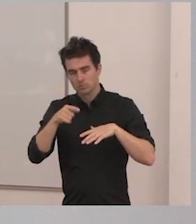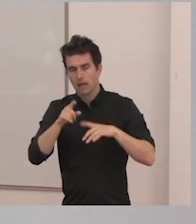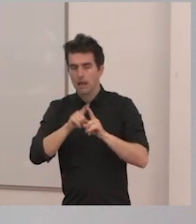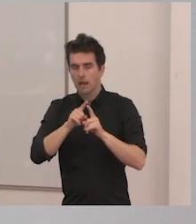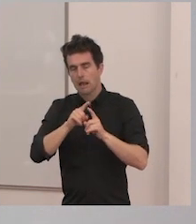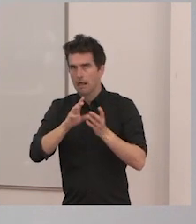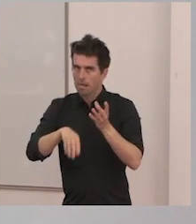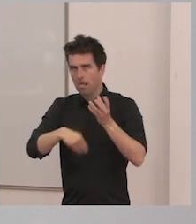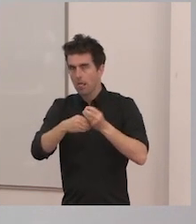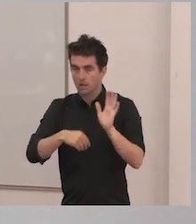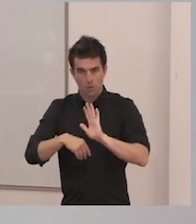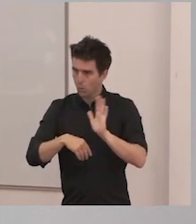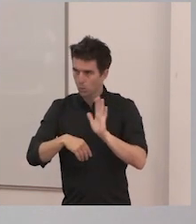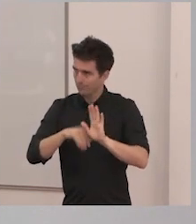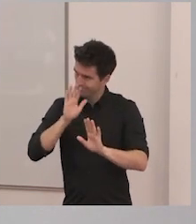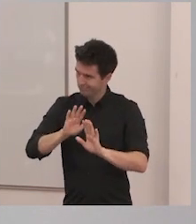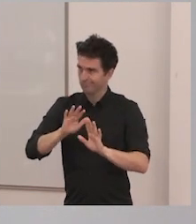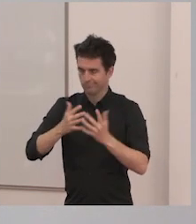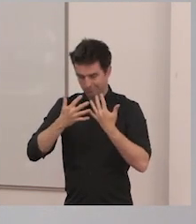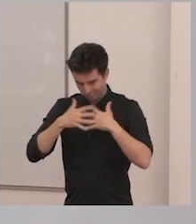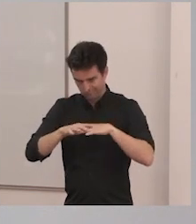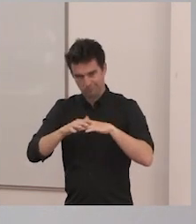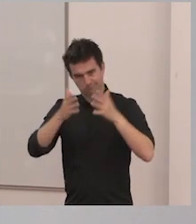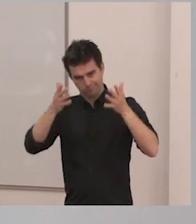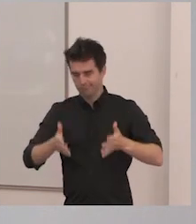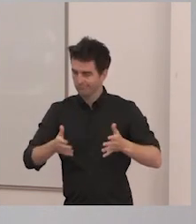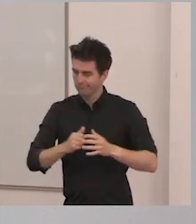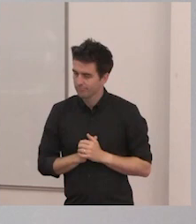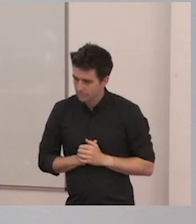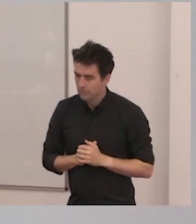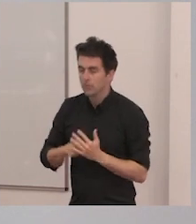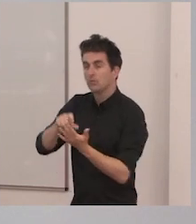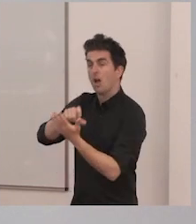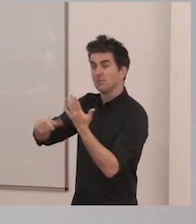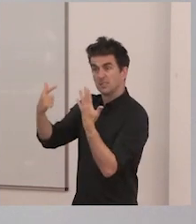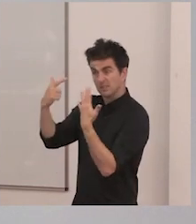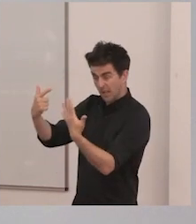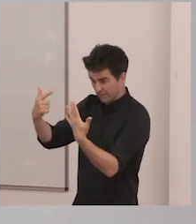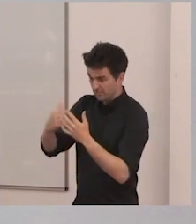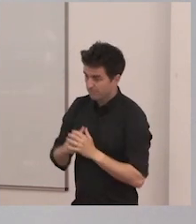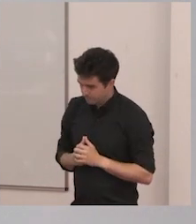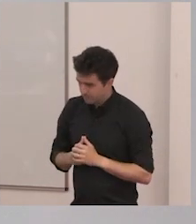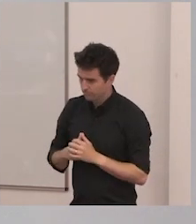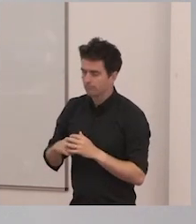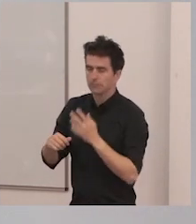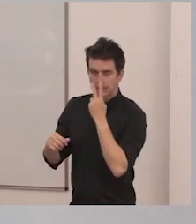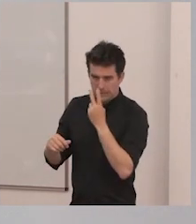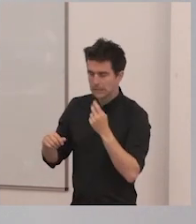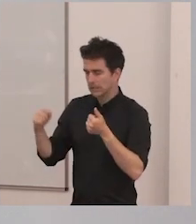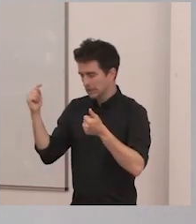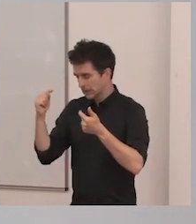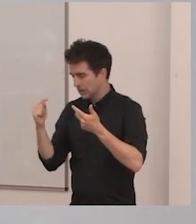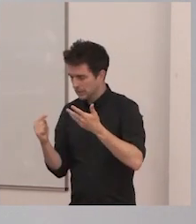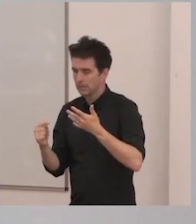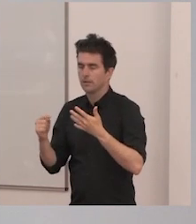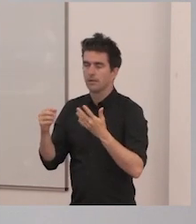disabilities facilitates the application of all the substantive articles of the Convention in